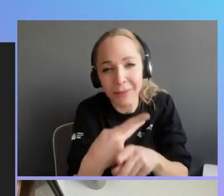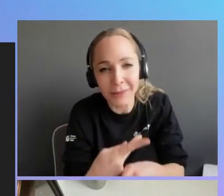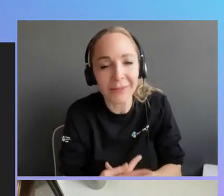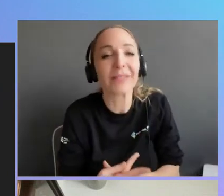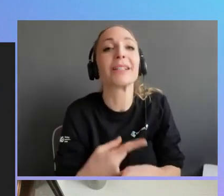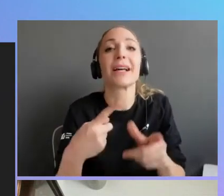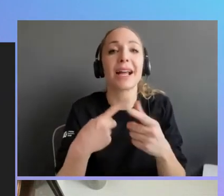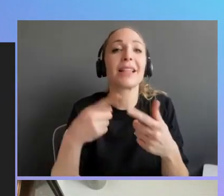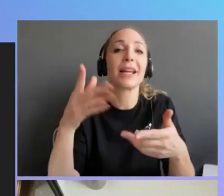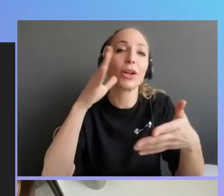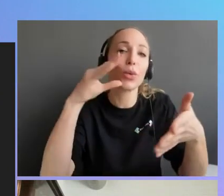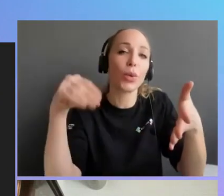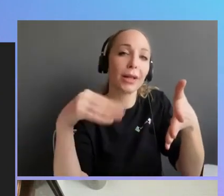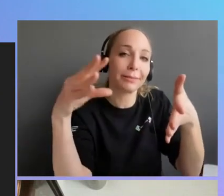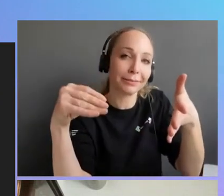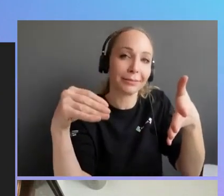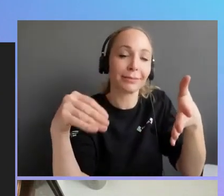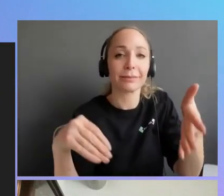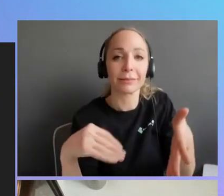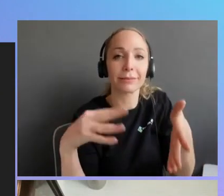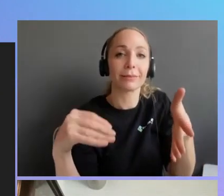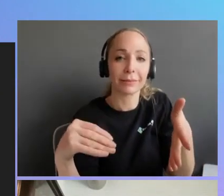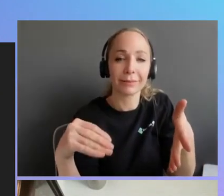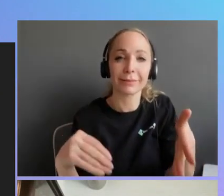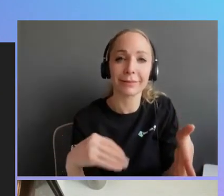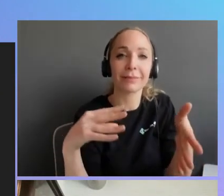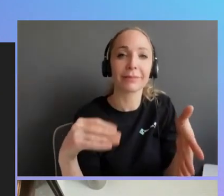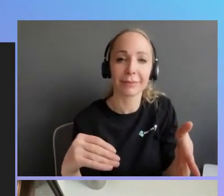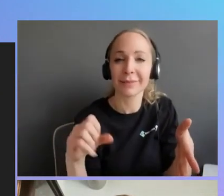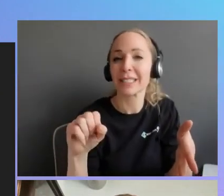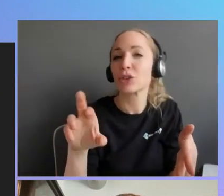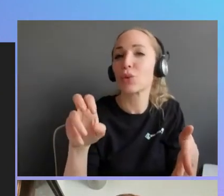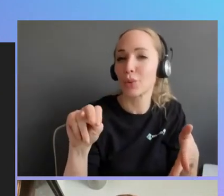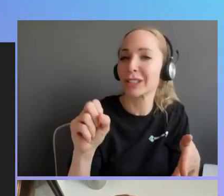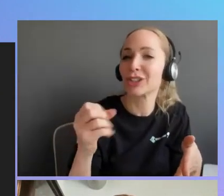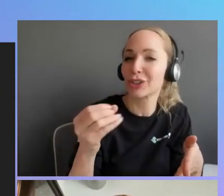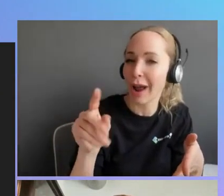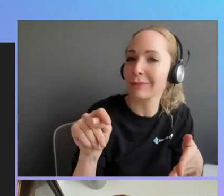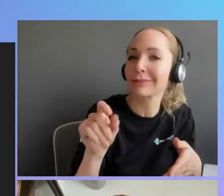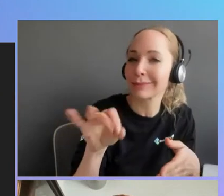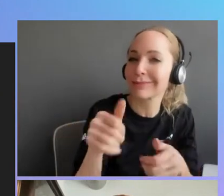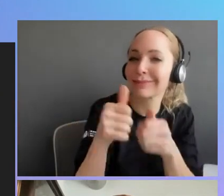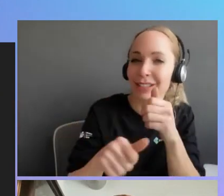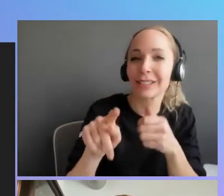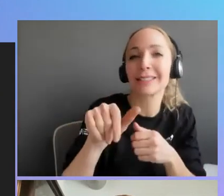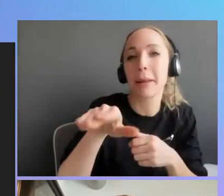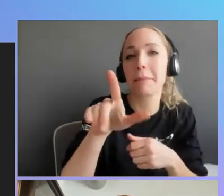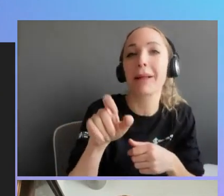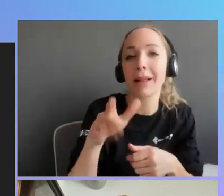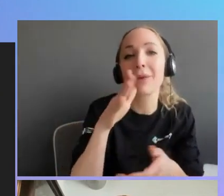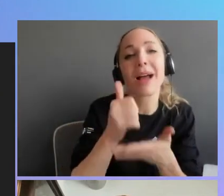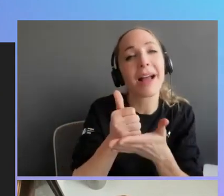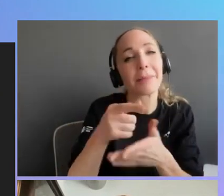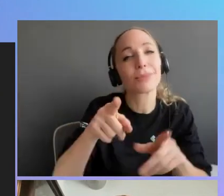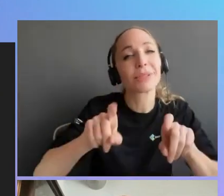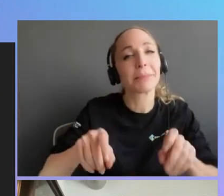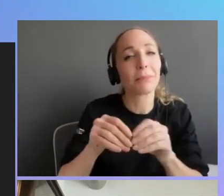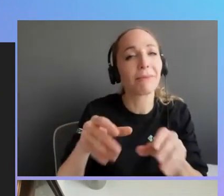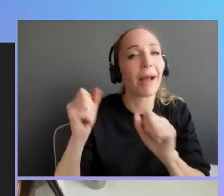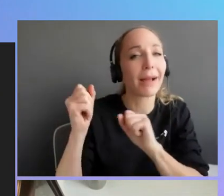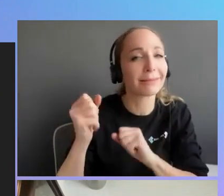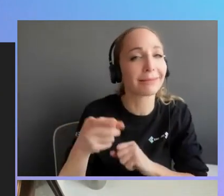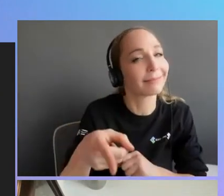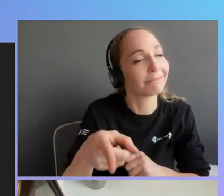take thumbnail screenshots of each element that you're going to need to review. So your testing is a little quicker and easier. So it's asking